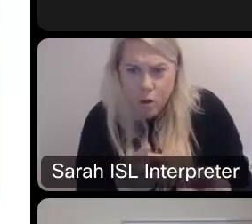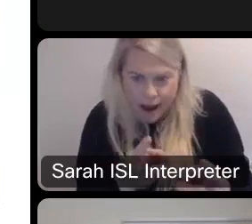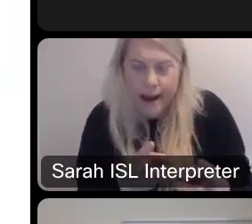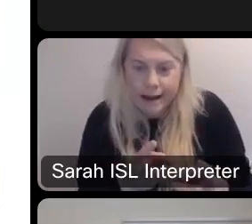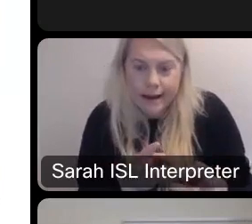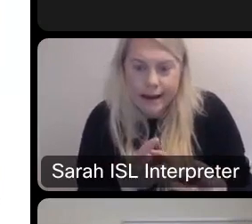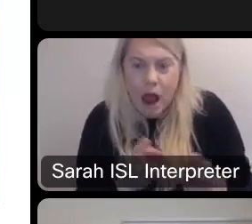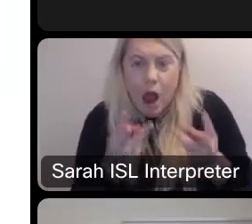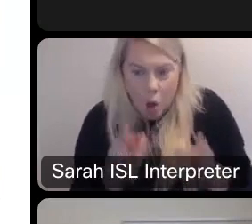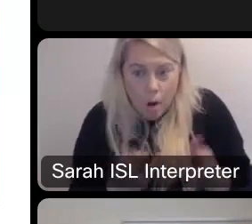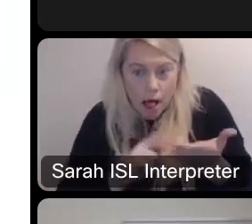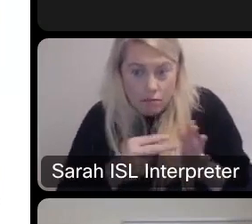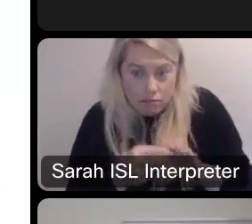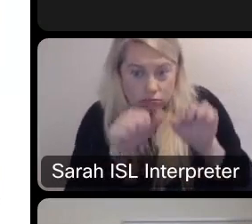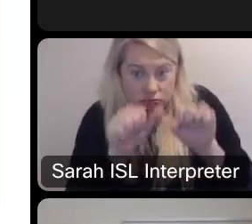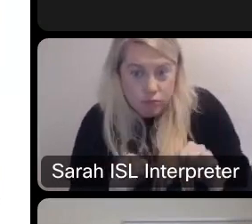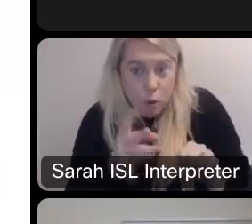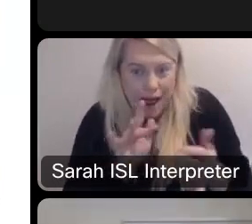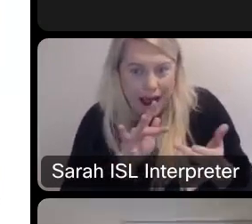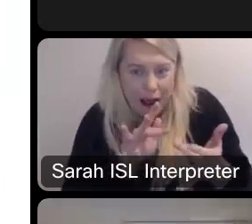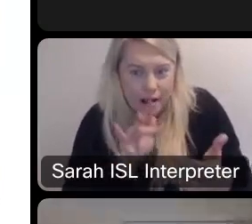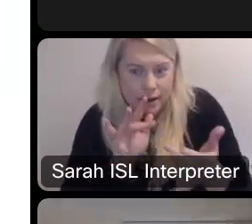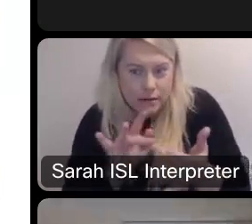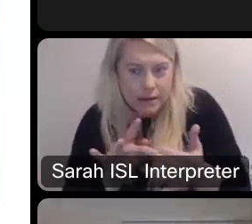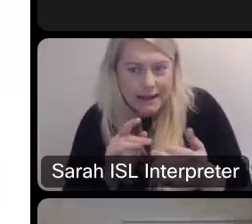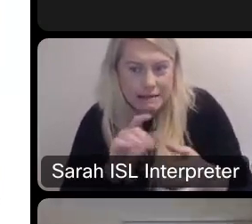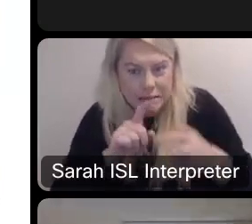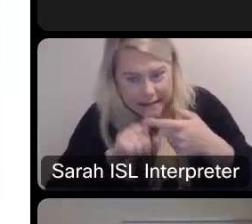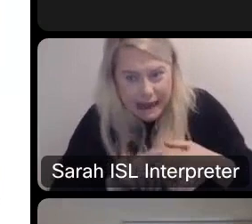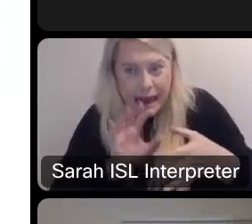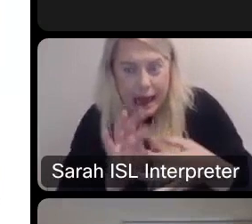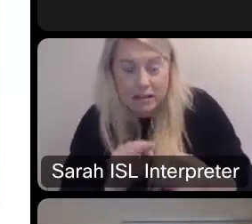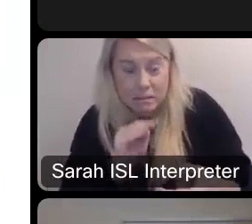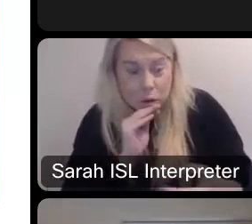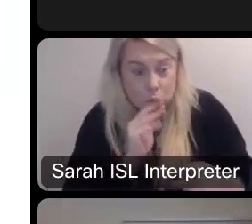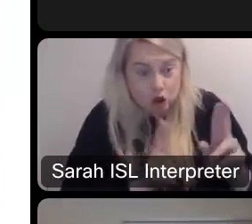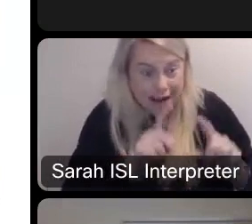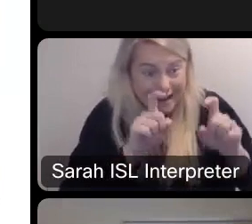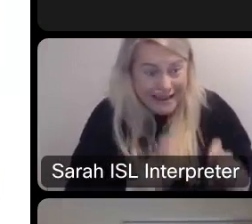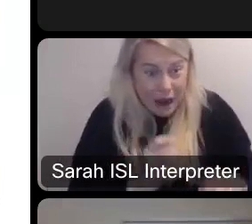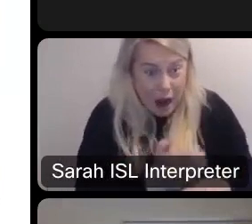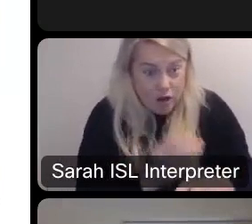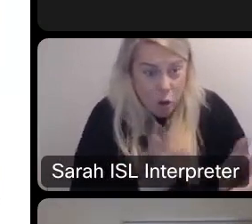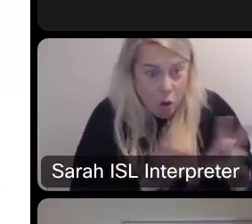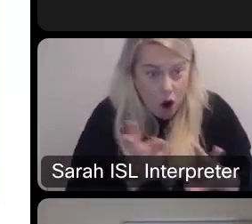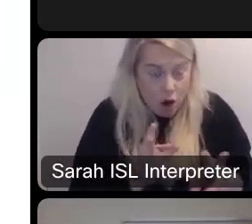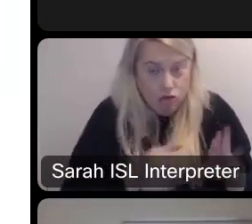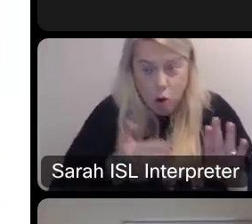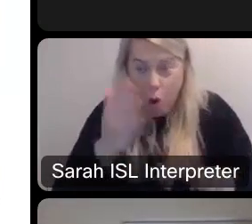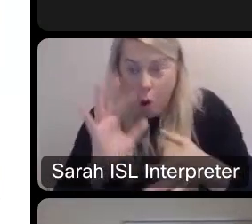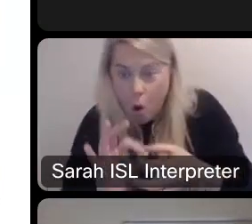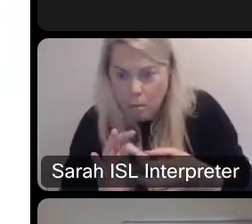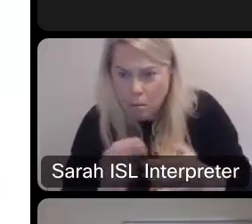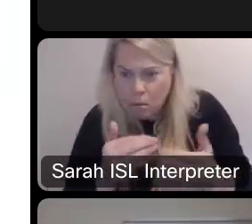we're going to stay connected to them. Do they stay at work? Do they stay on the shift? Do they go home? What's at home to support them? What does home